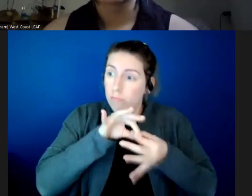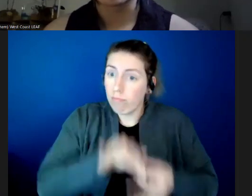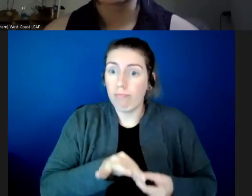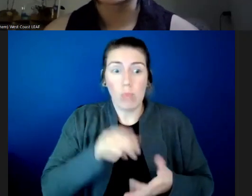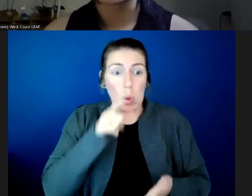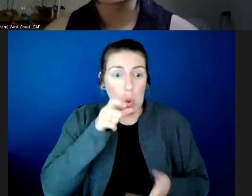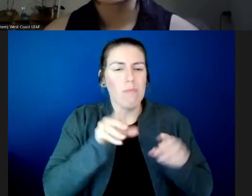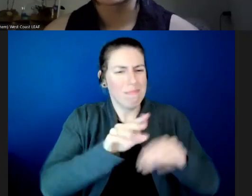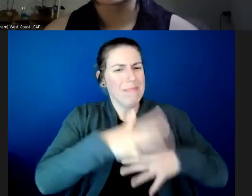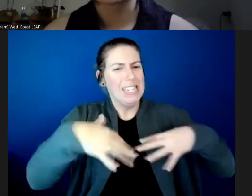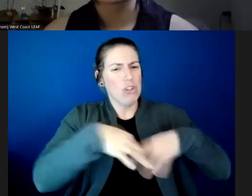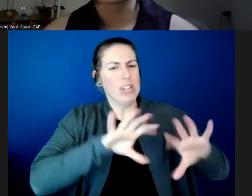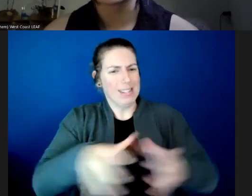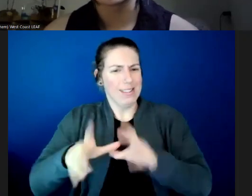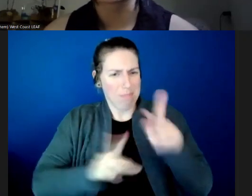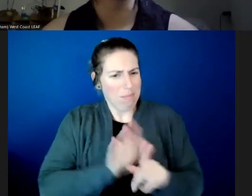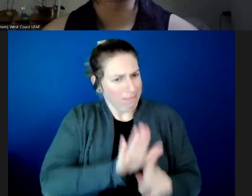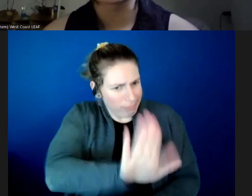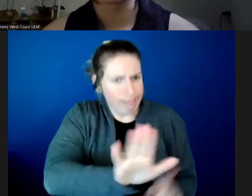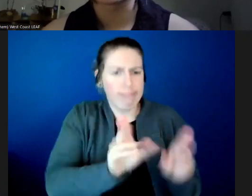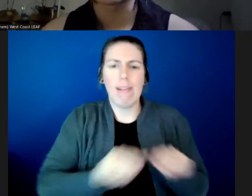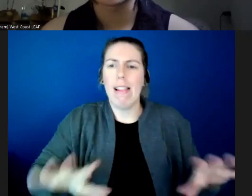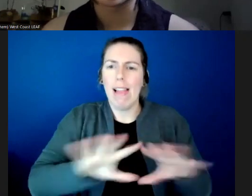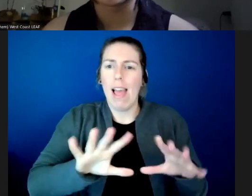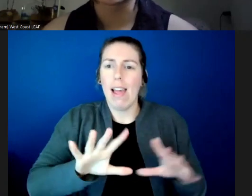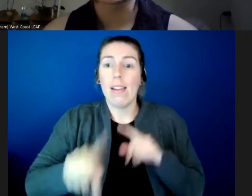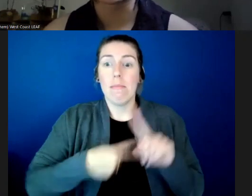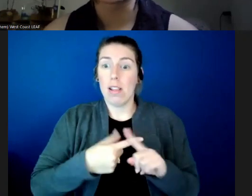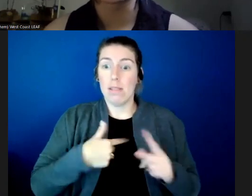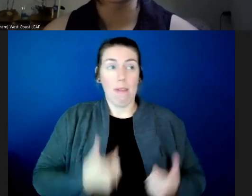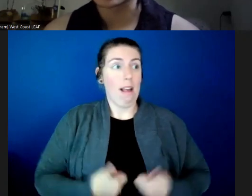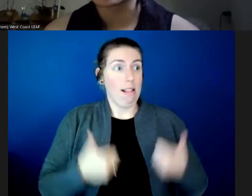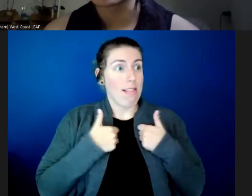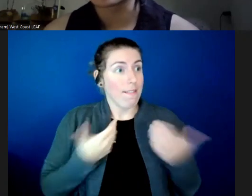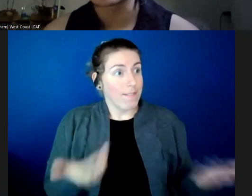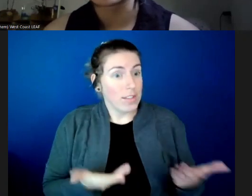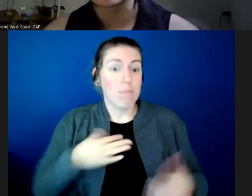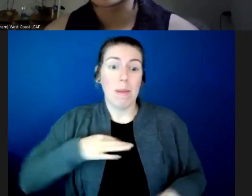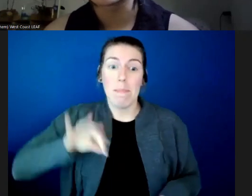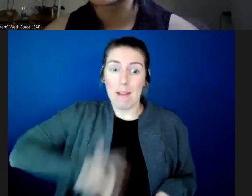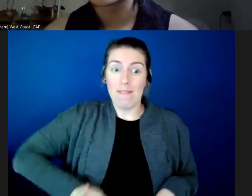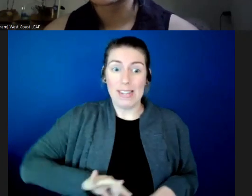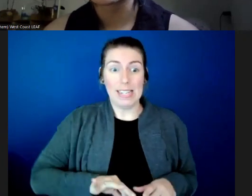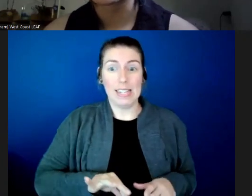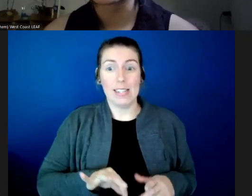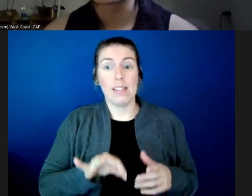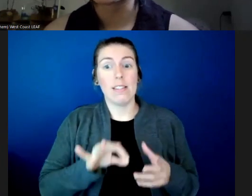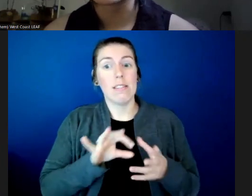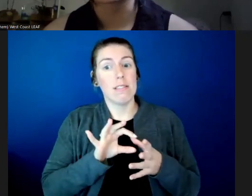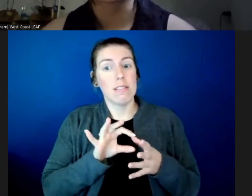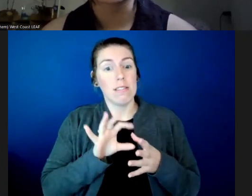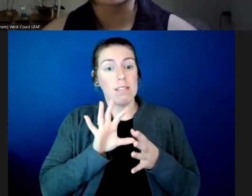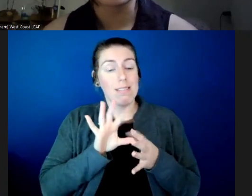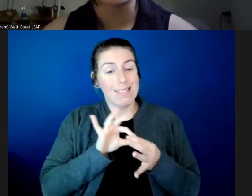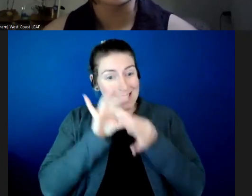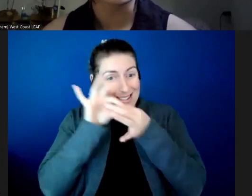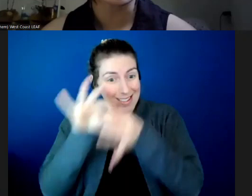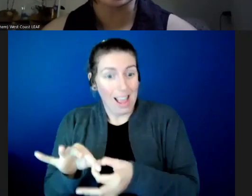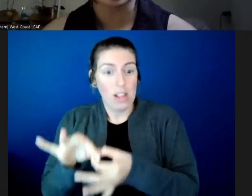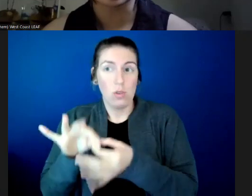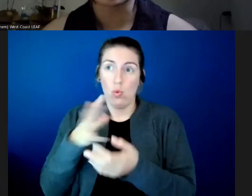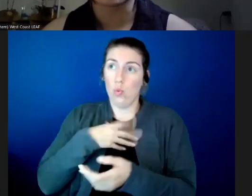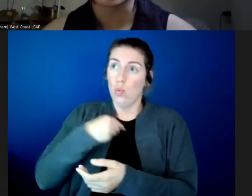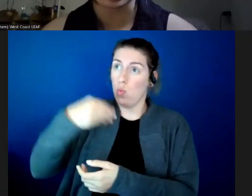here benefits, and the benefits I experience living here are tied to the colonial theft